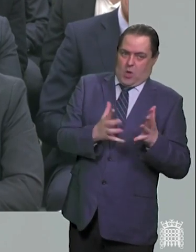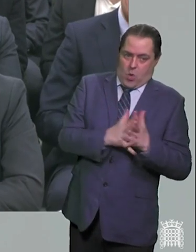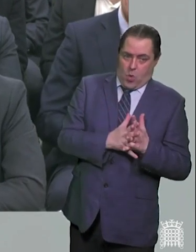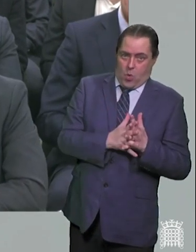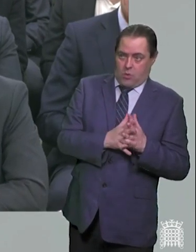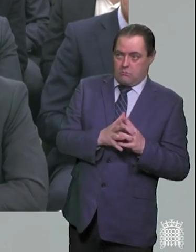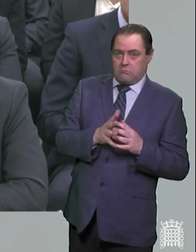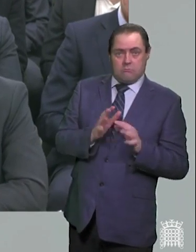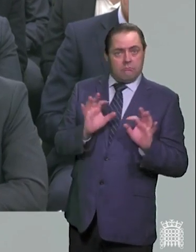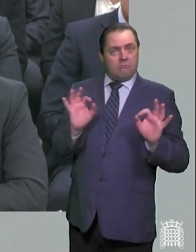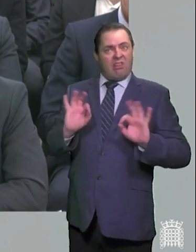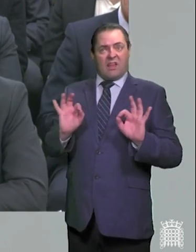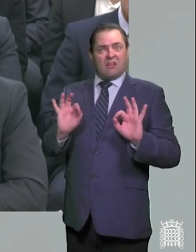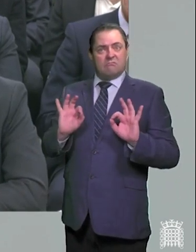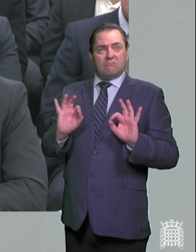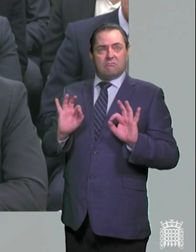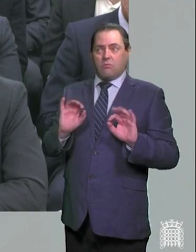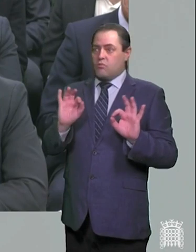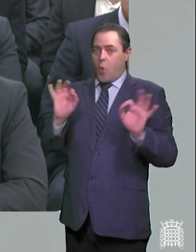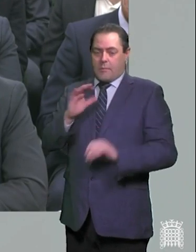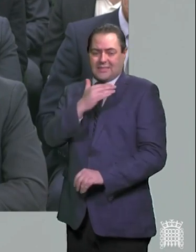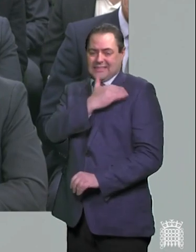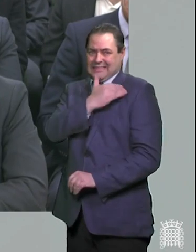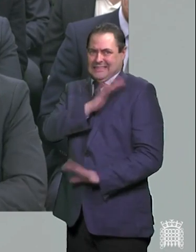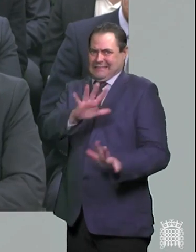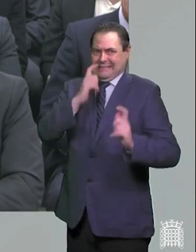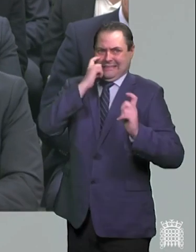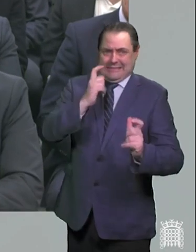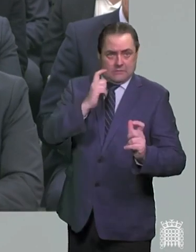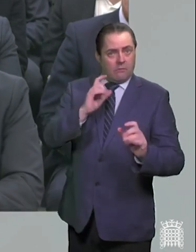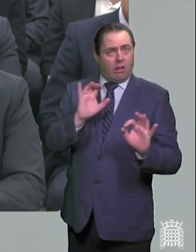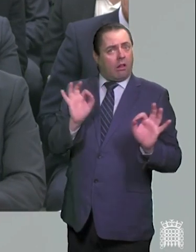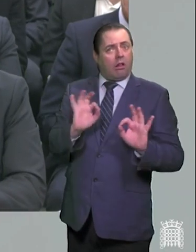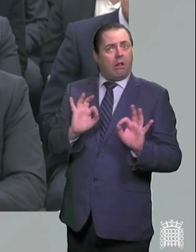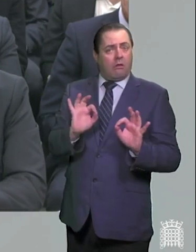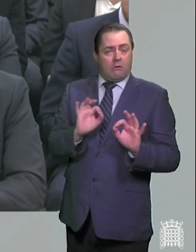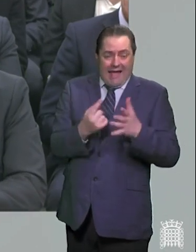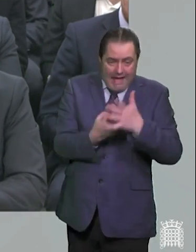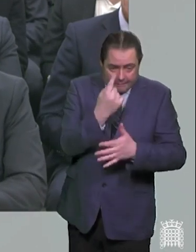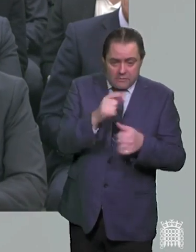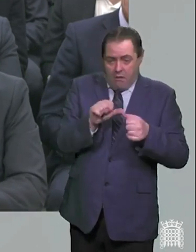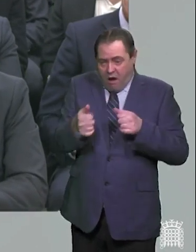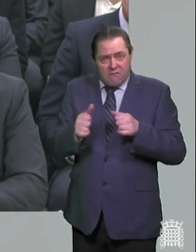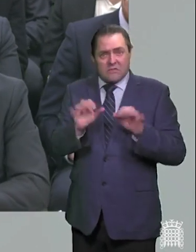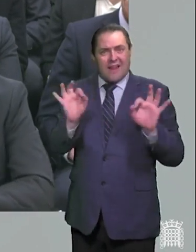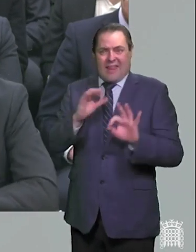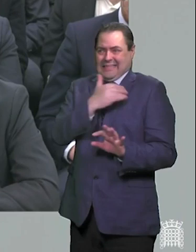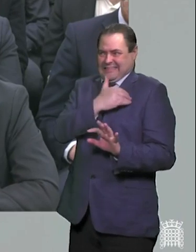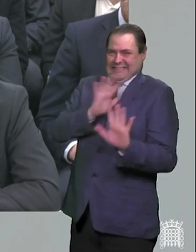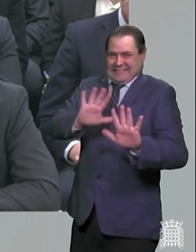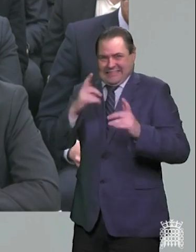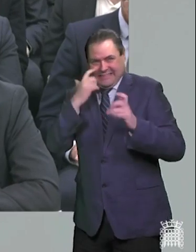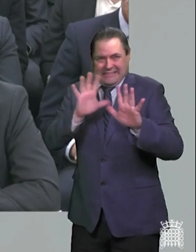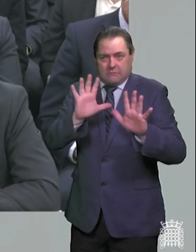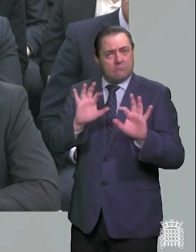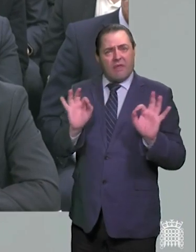show that anyone raised anxieties with me about any event, whether before or after it had taken place. If